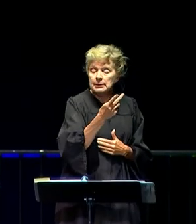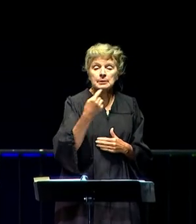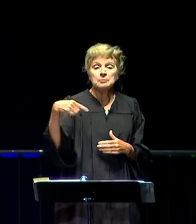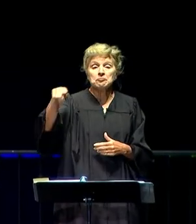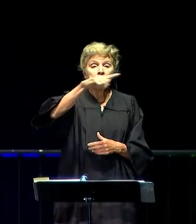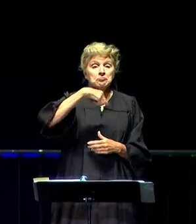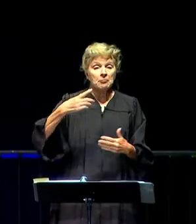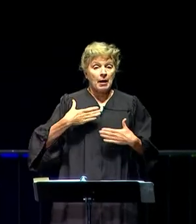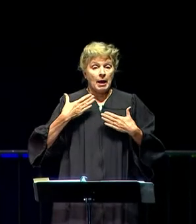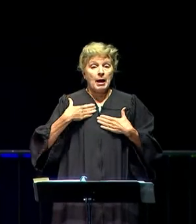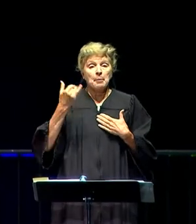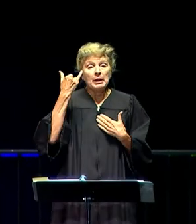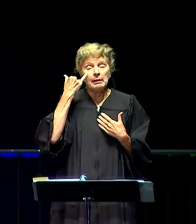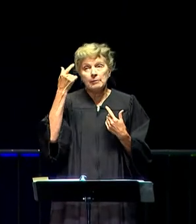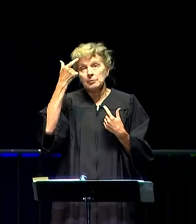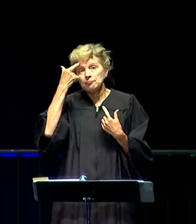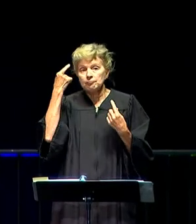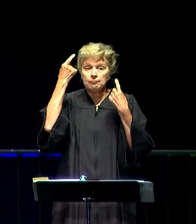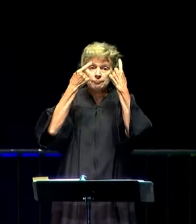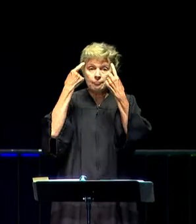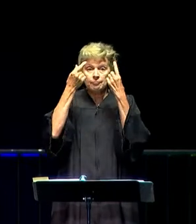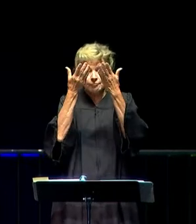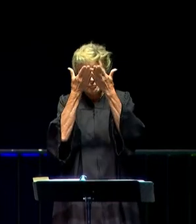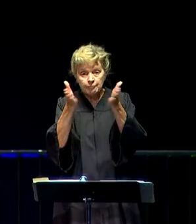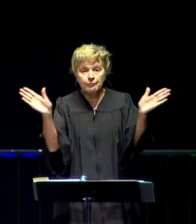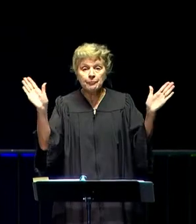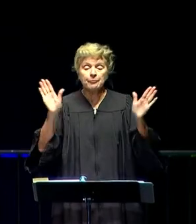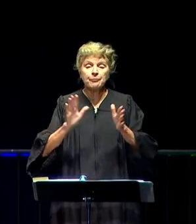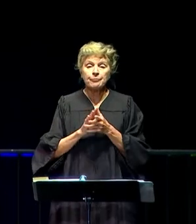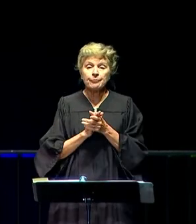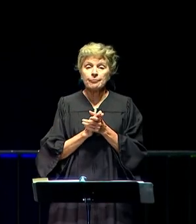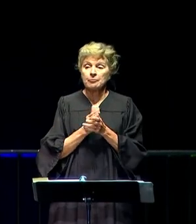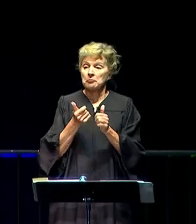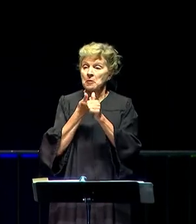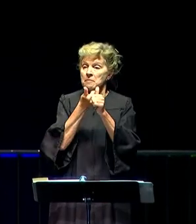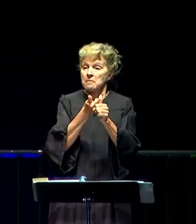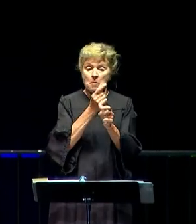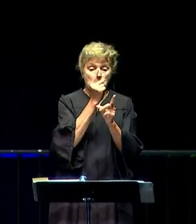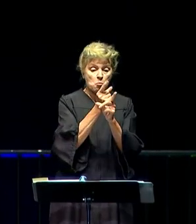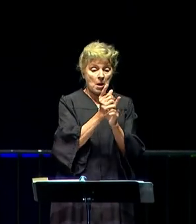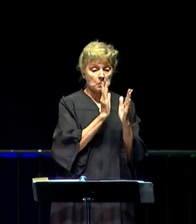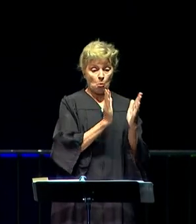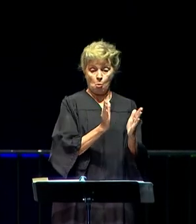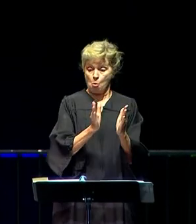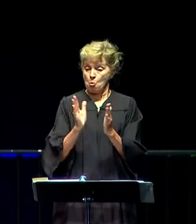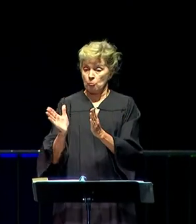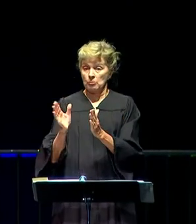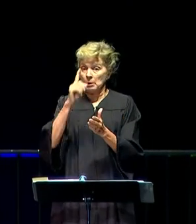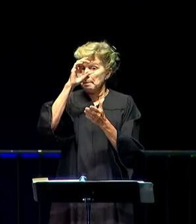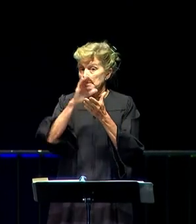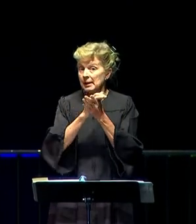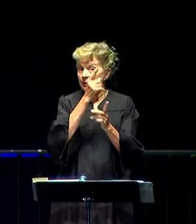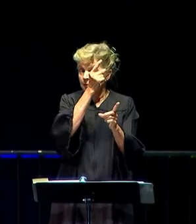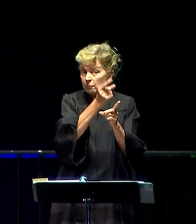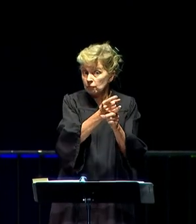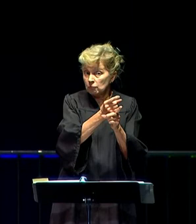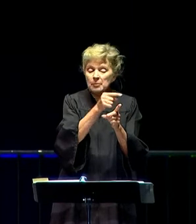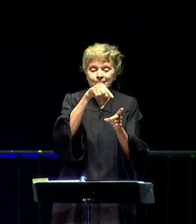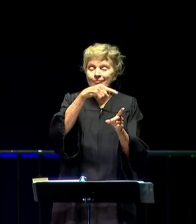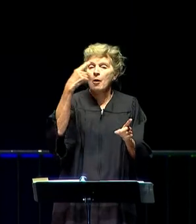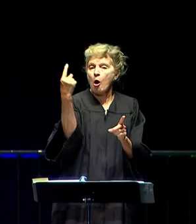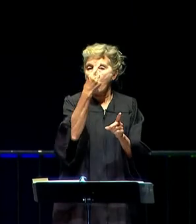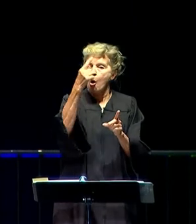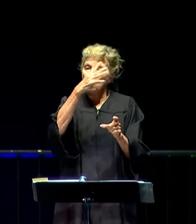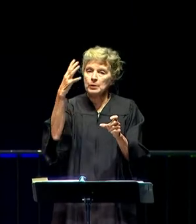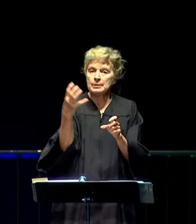delight in free minds and in their thinking. In the majesty of the moral order, in the faith that right